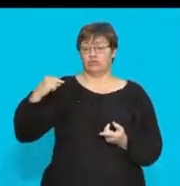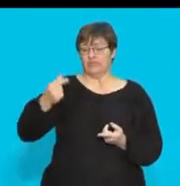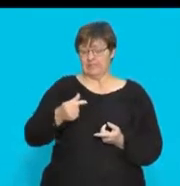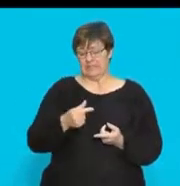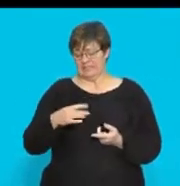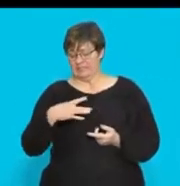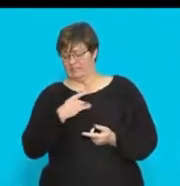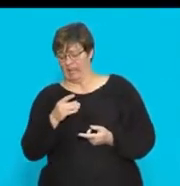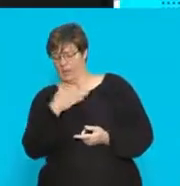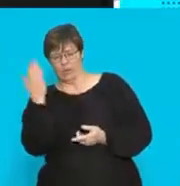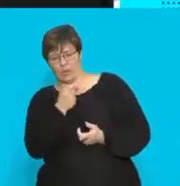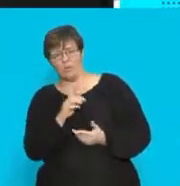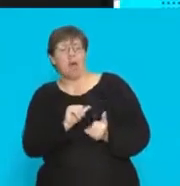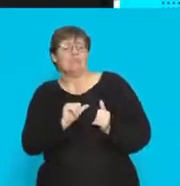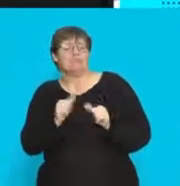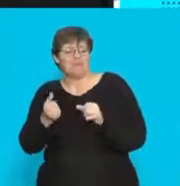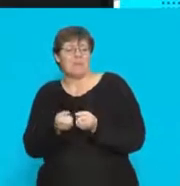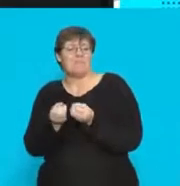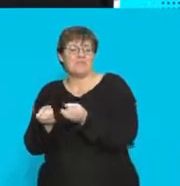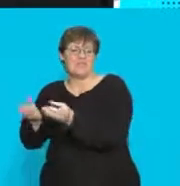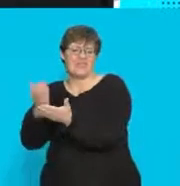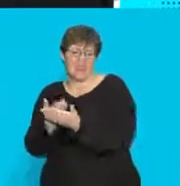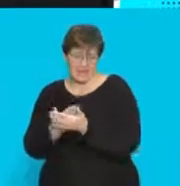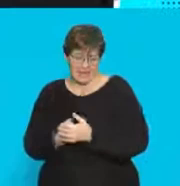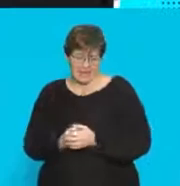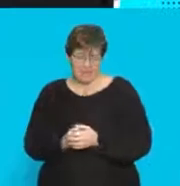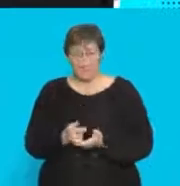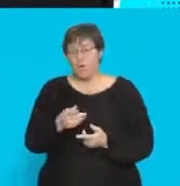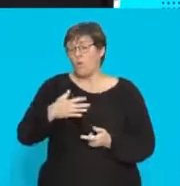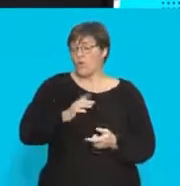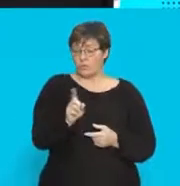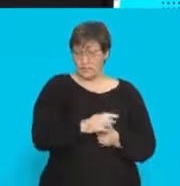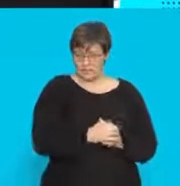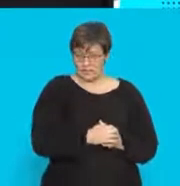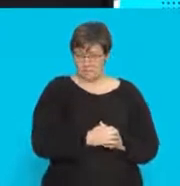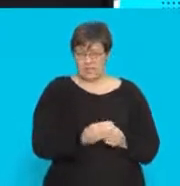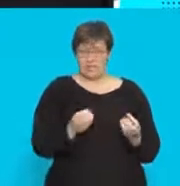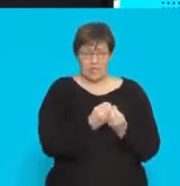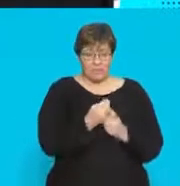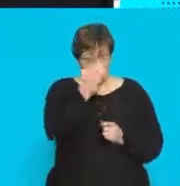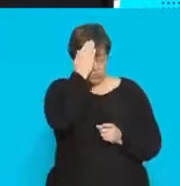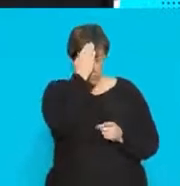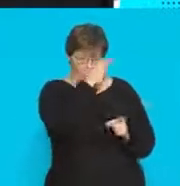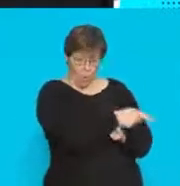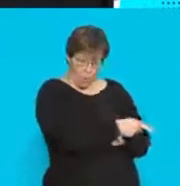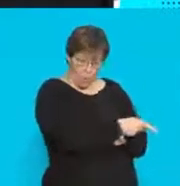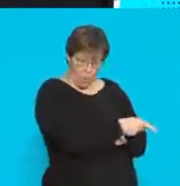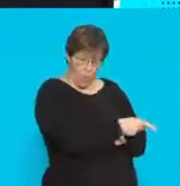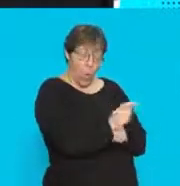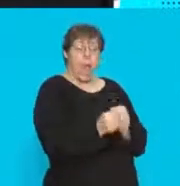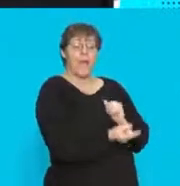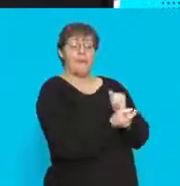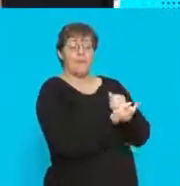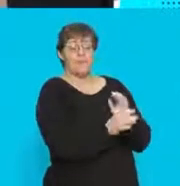the concepts, what do you want? Do you want something predictable, or do you want something new? It